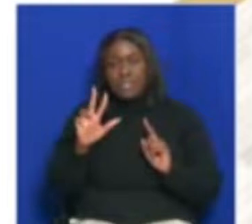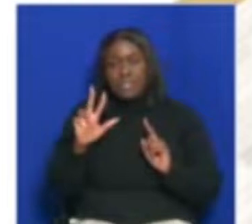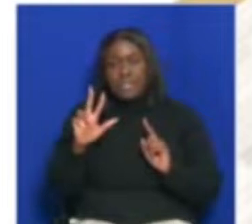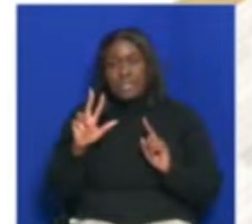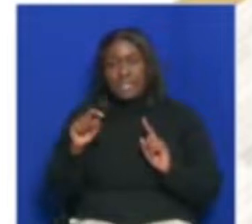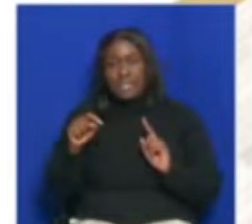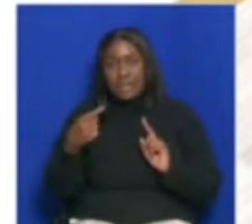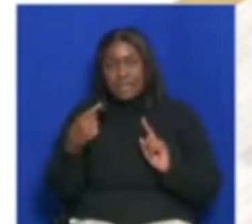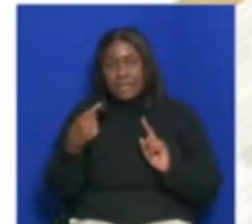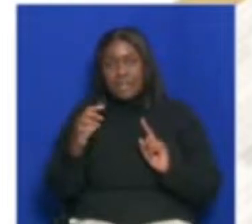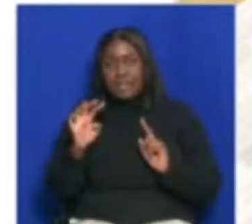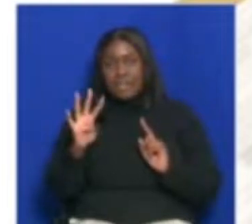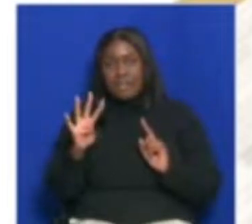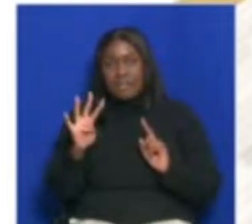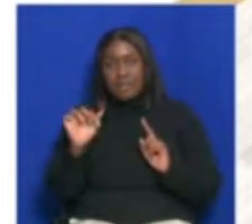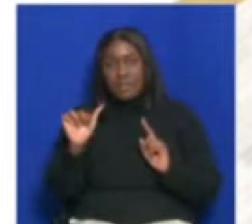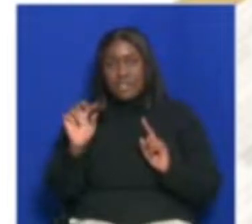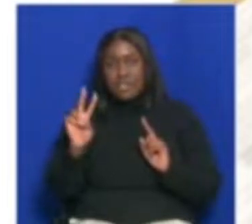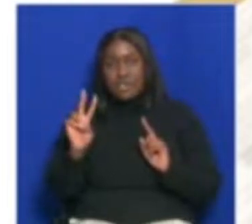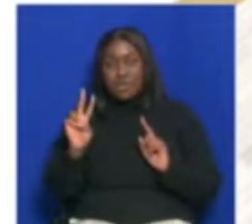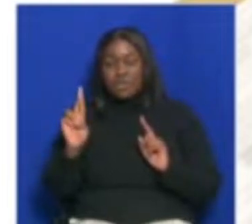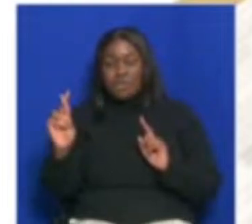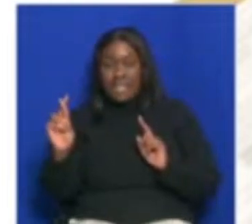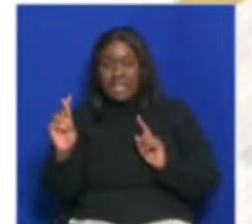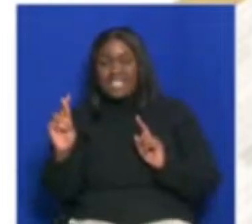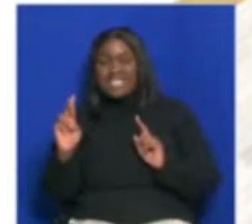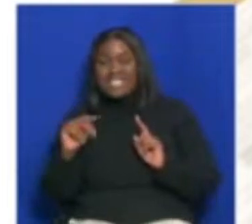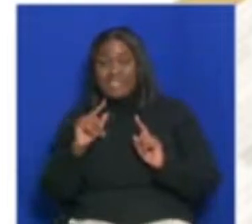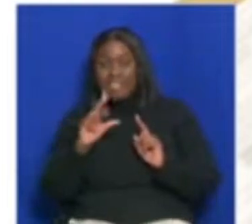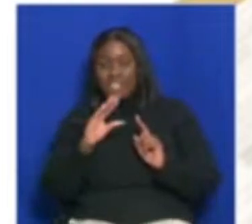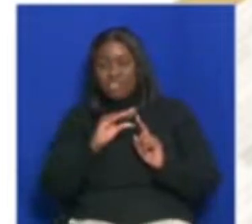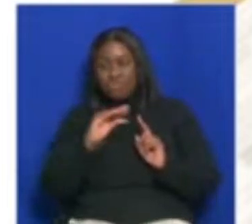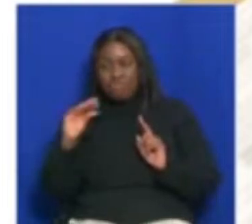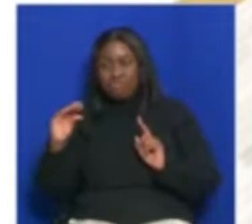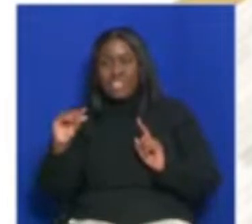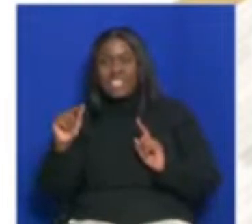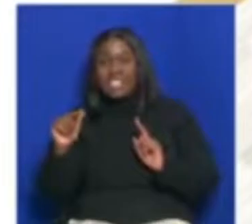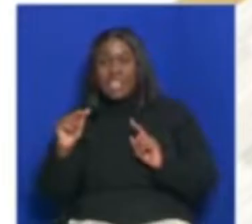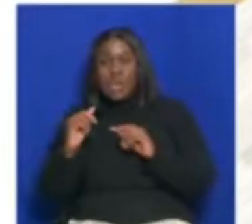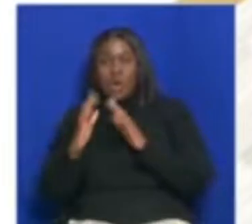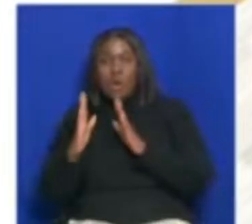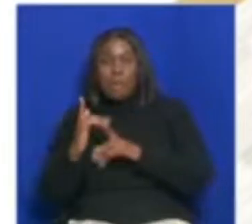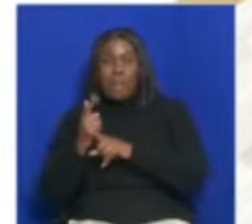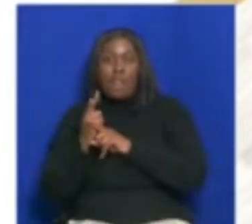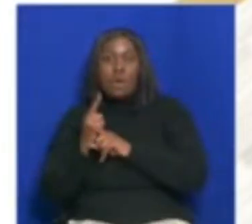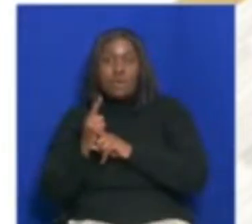462 rands was transferred into the home loan account of Lieutenant Colonel Dina Govender.